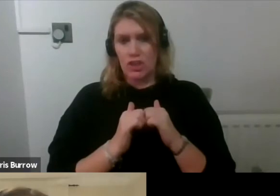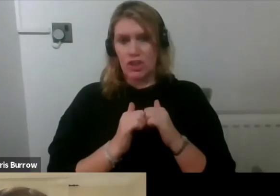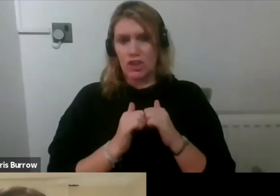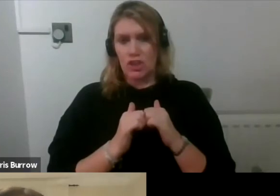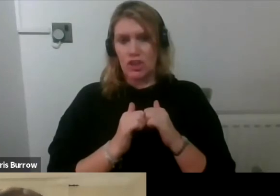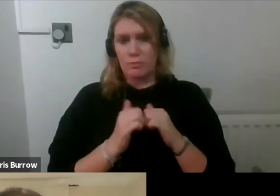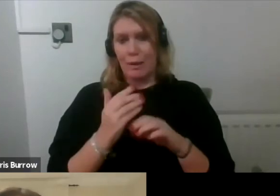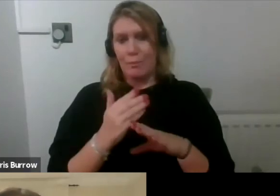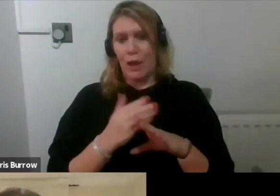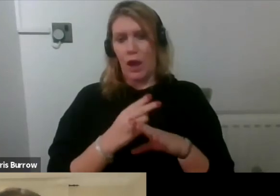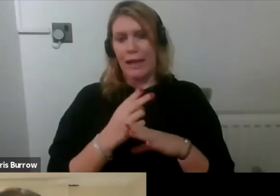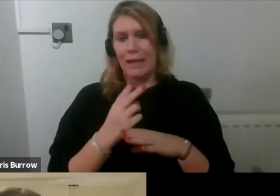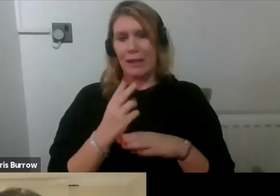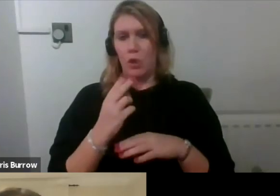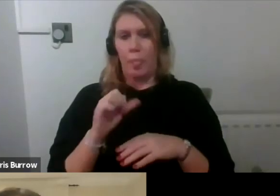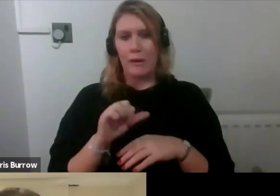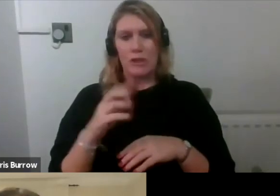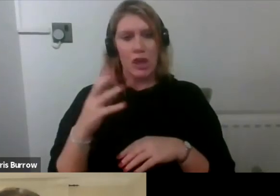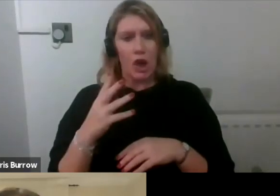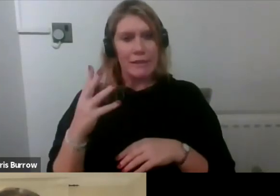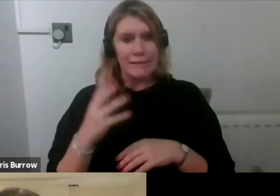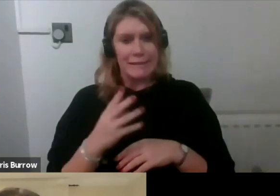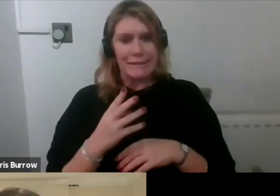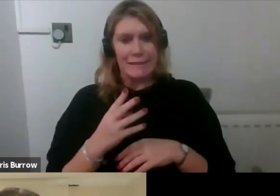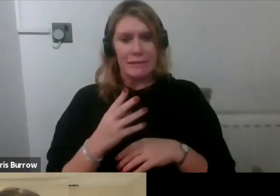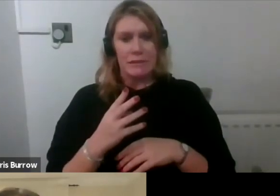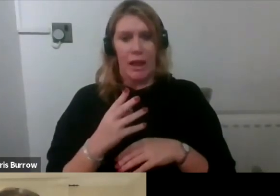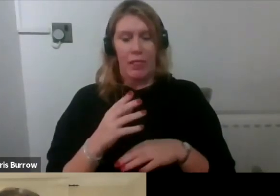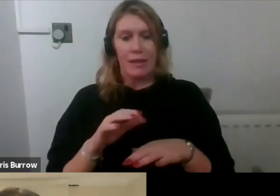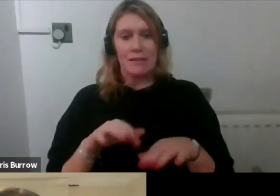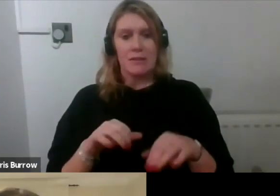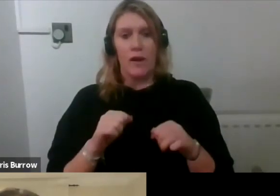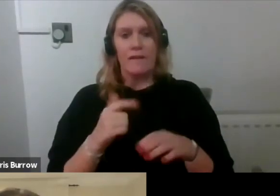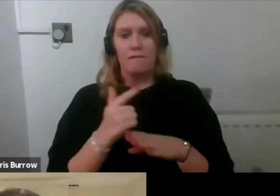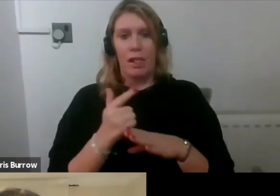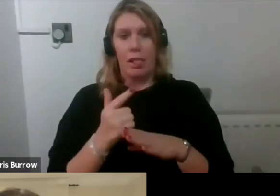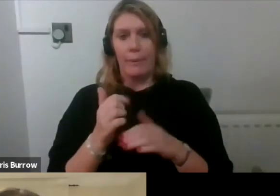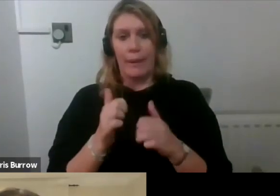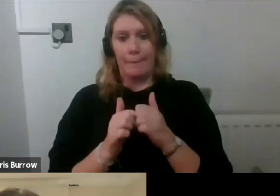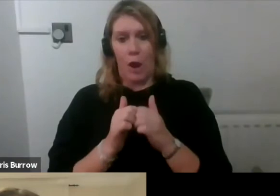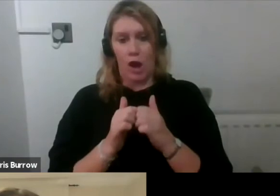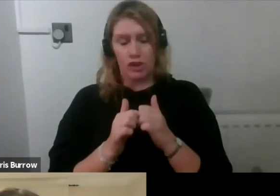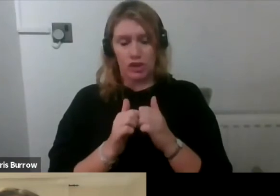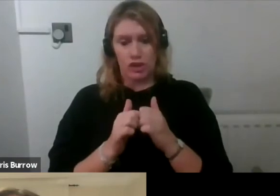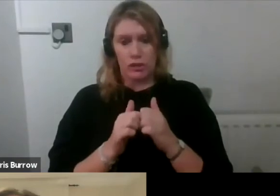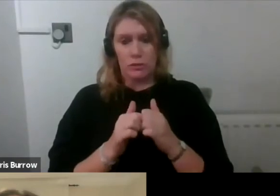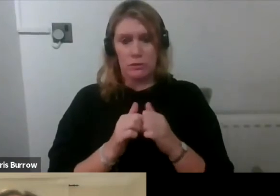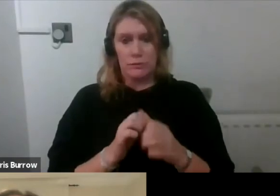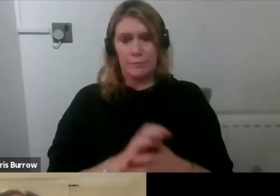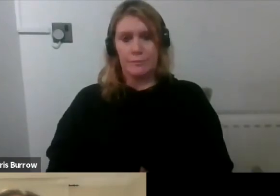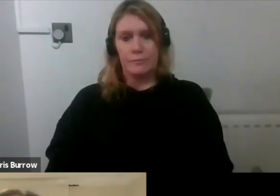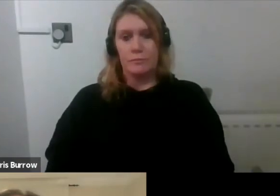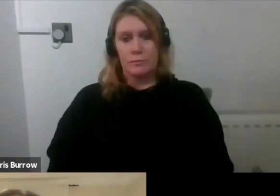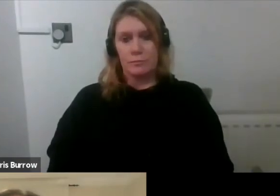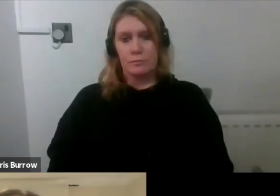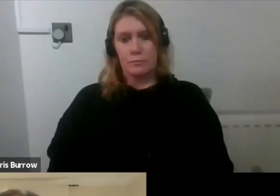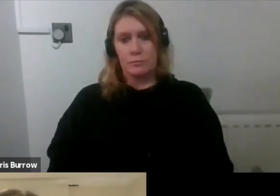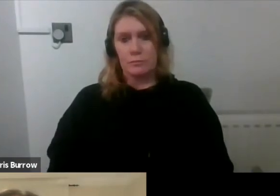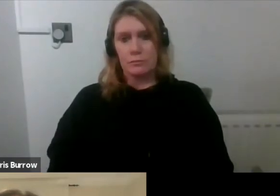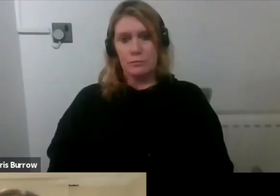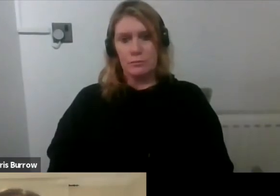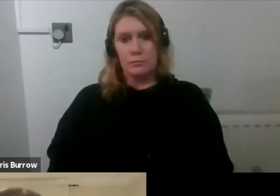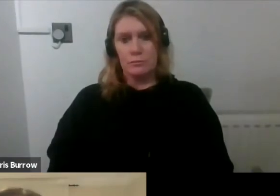early 2019, and then I think March we started filming bits and pieces. Um, I think the first thing I did